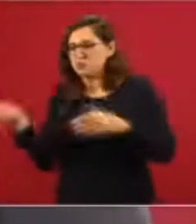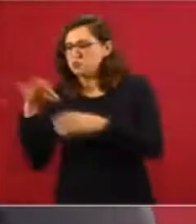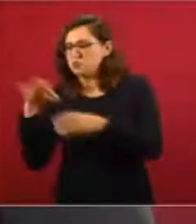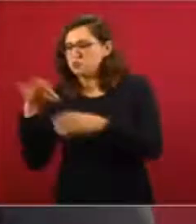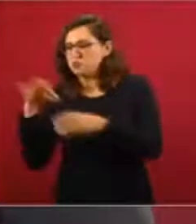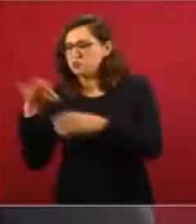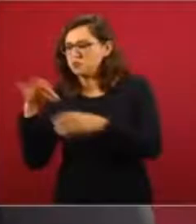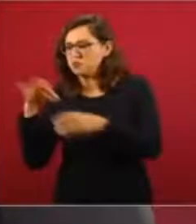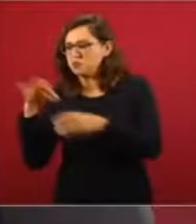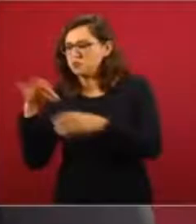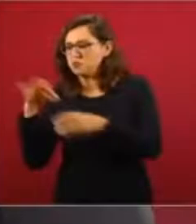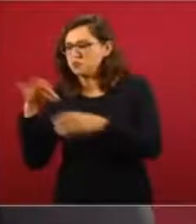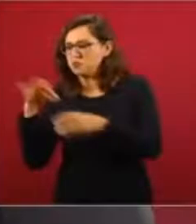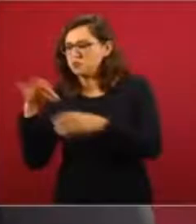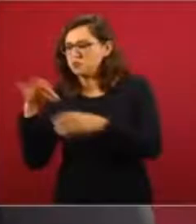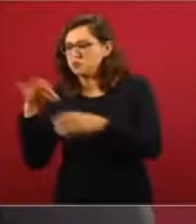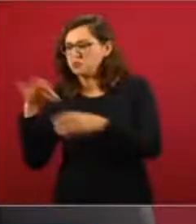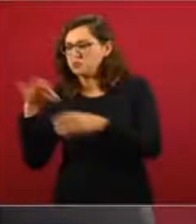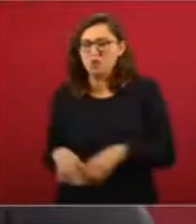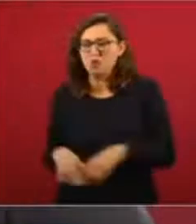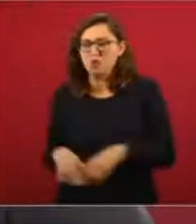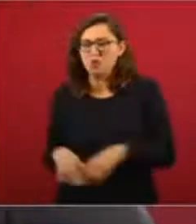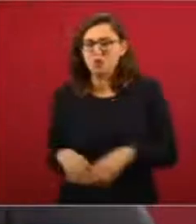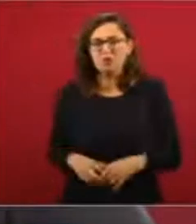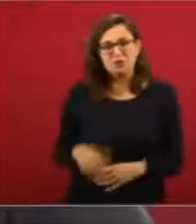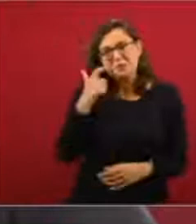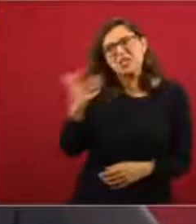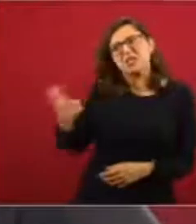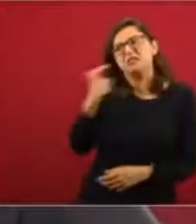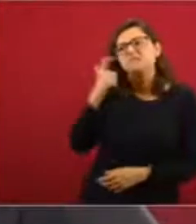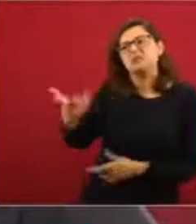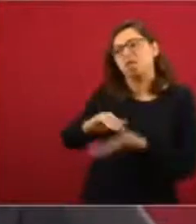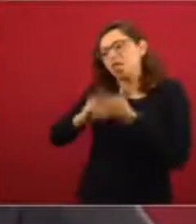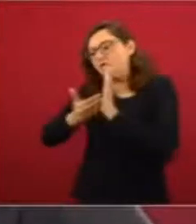maniobraron, They did underhanded things.